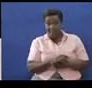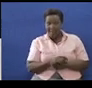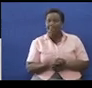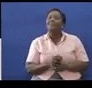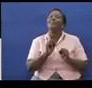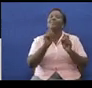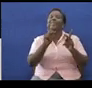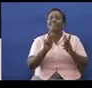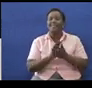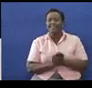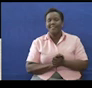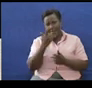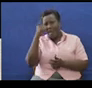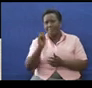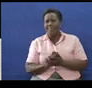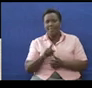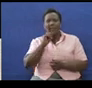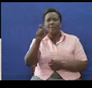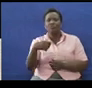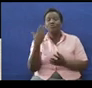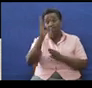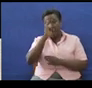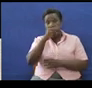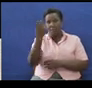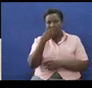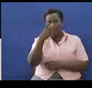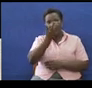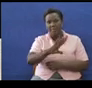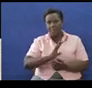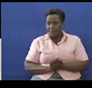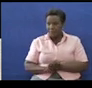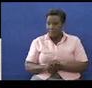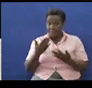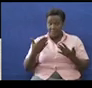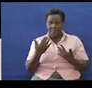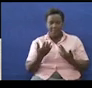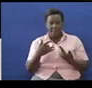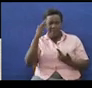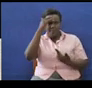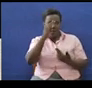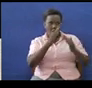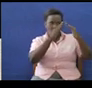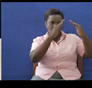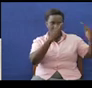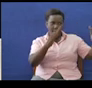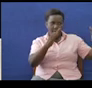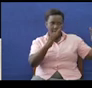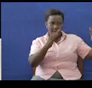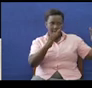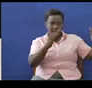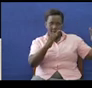areas. Have you ever fetched water? Well, I think you did that. And again, what